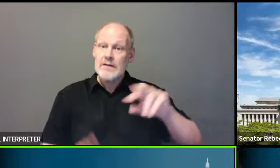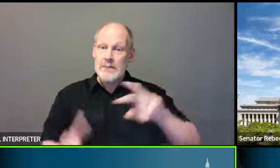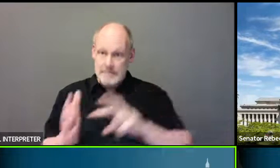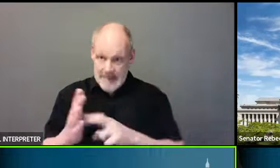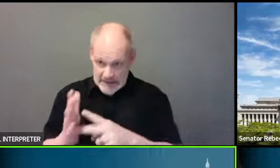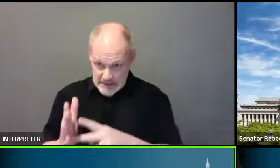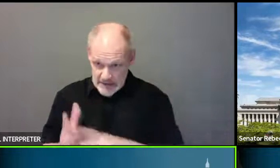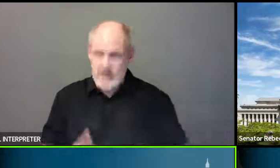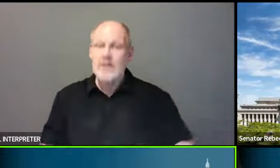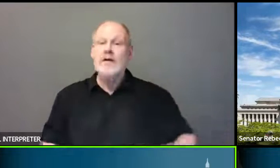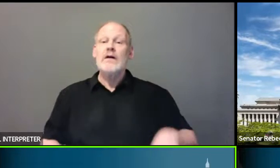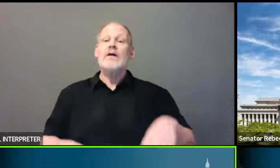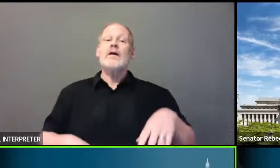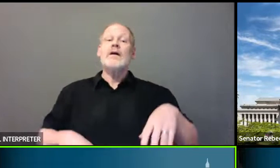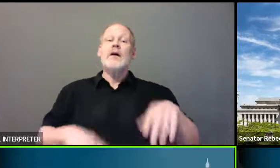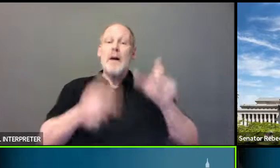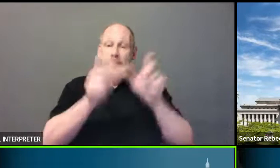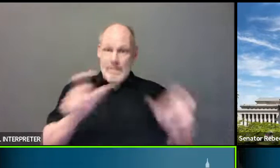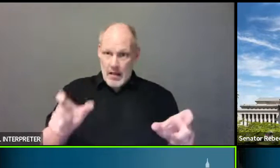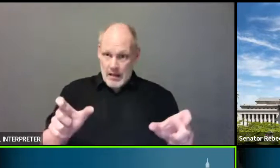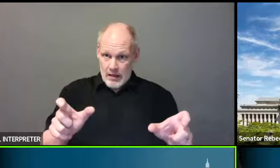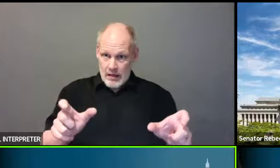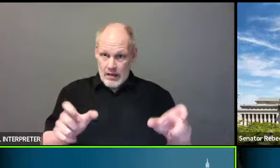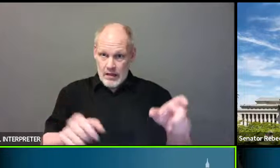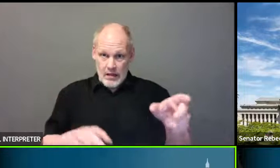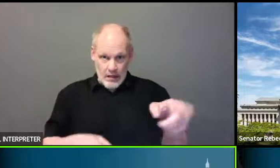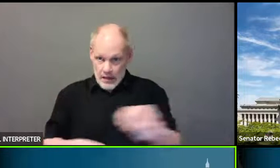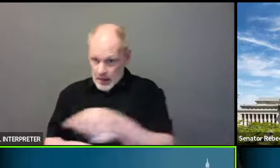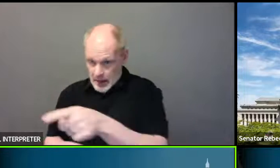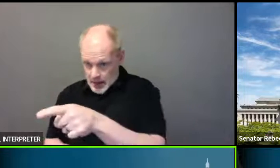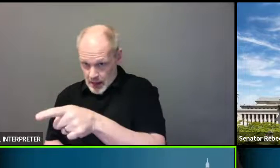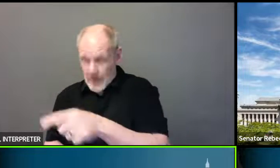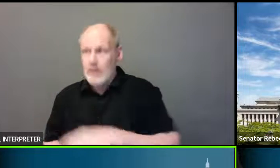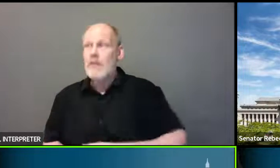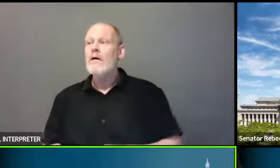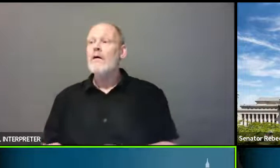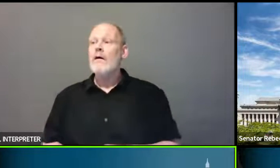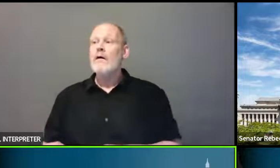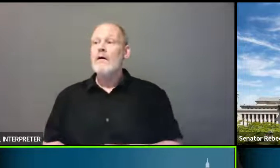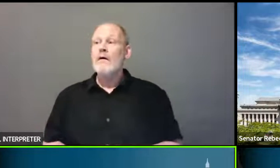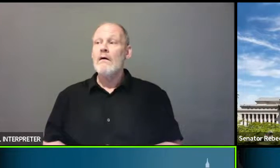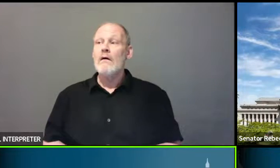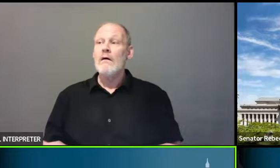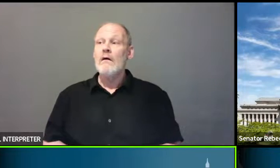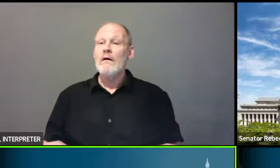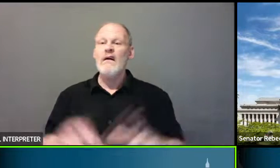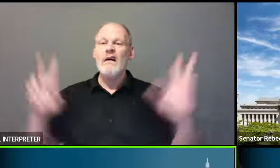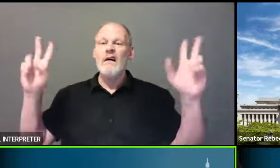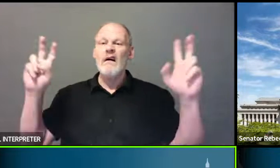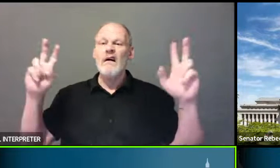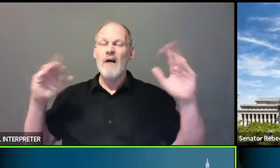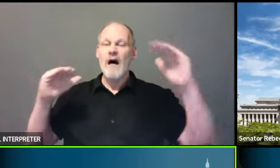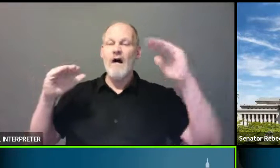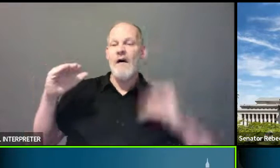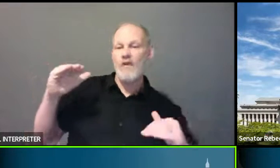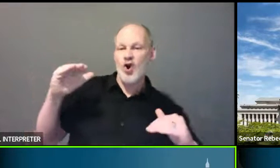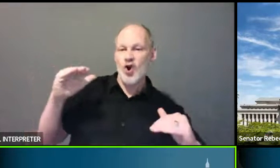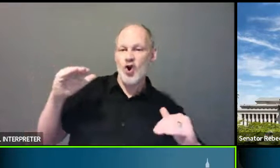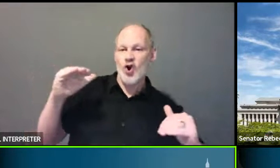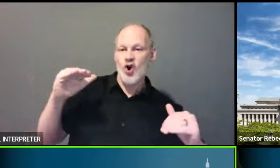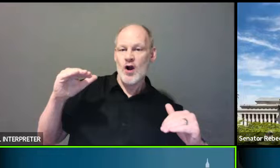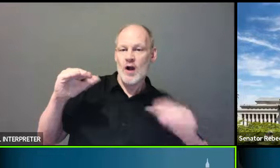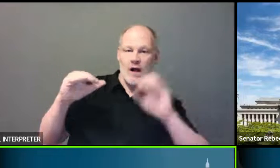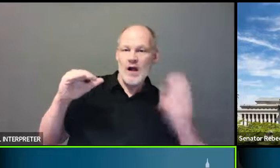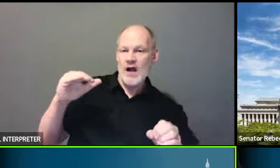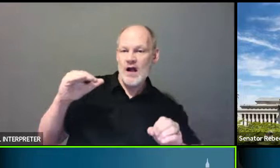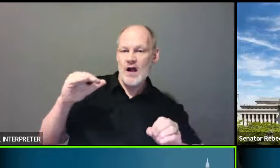unemployed individuals who are, they're going to target first members of the African-American community,